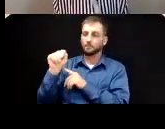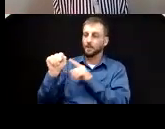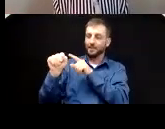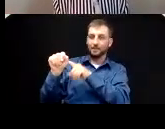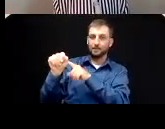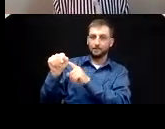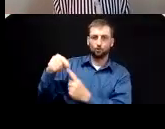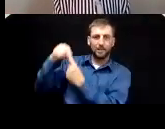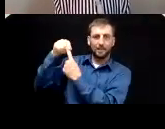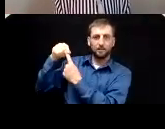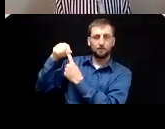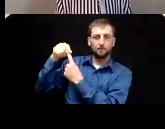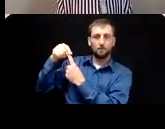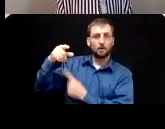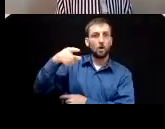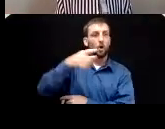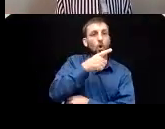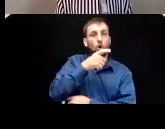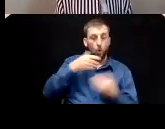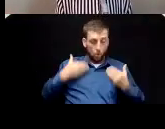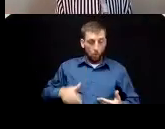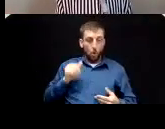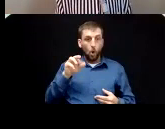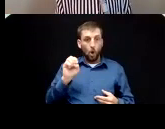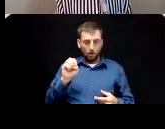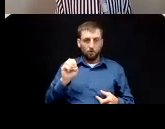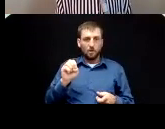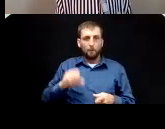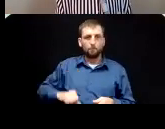who you are, who your children are, and